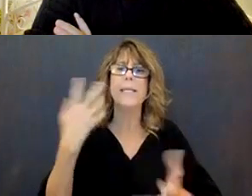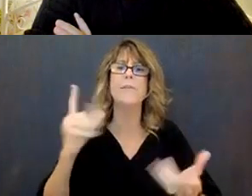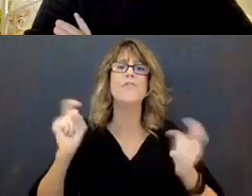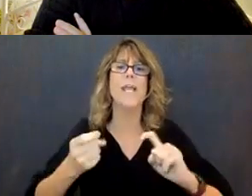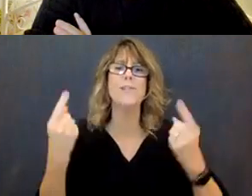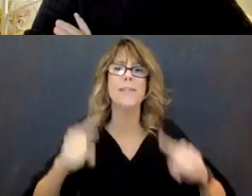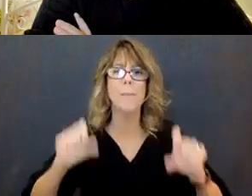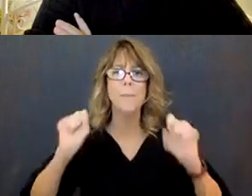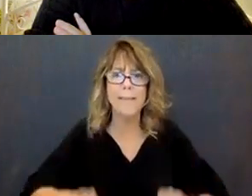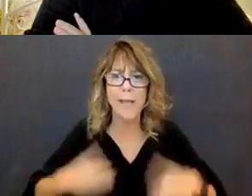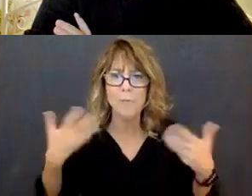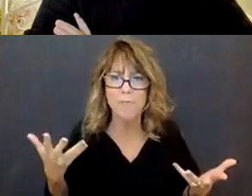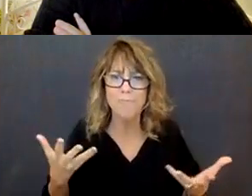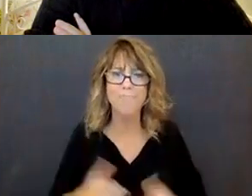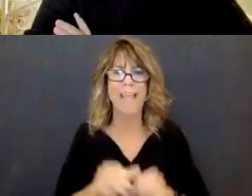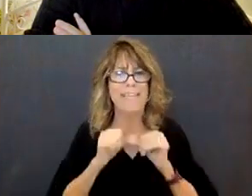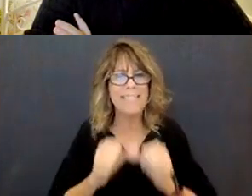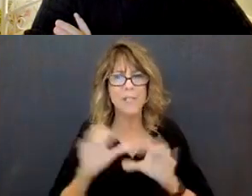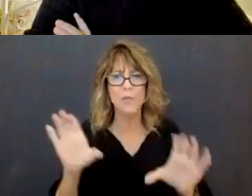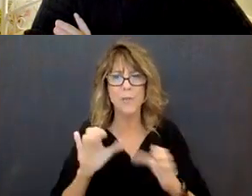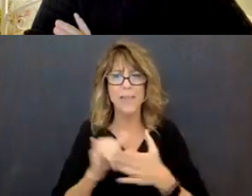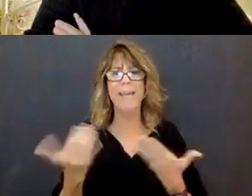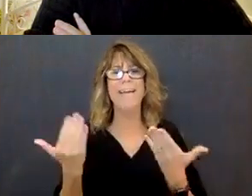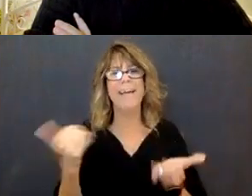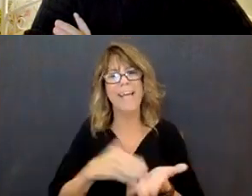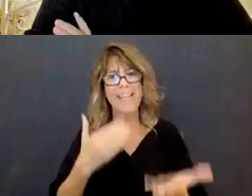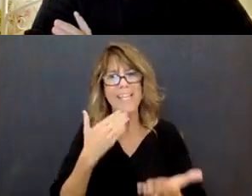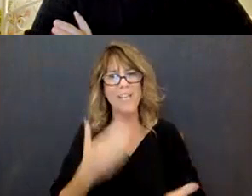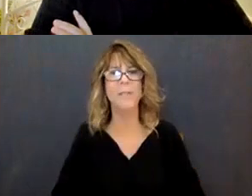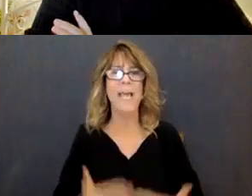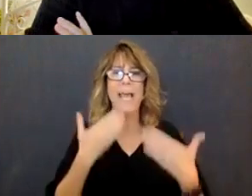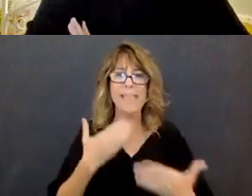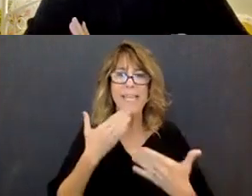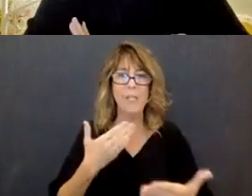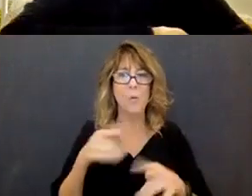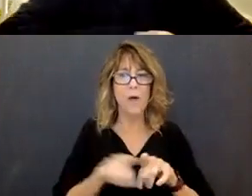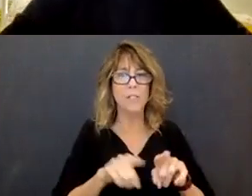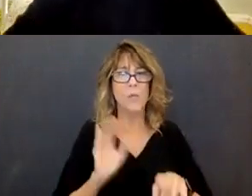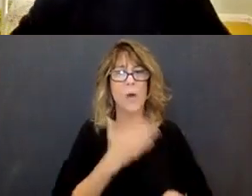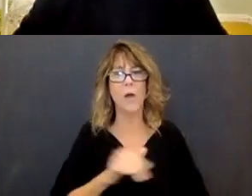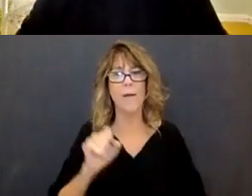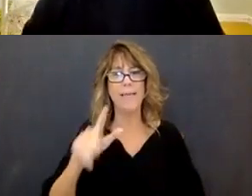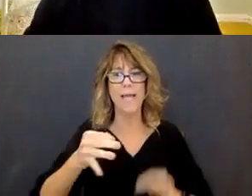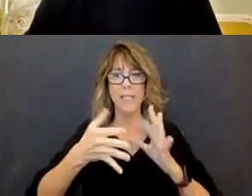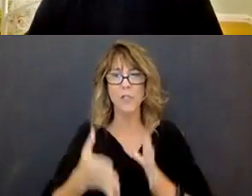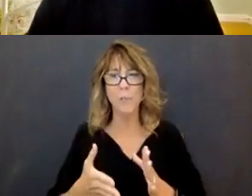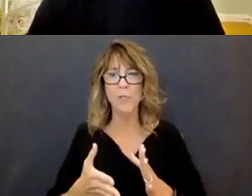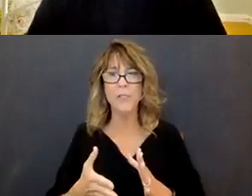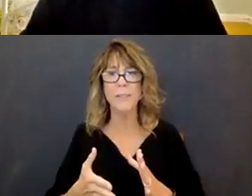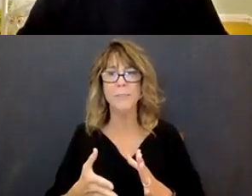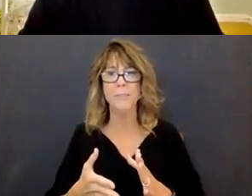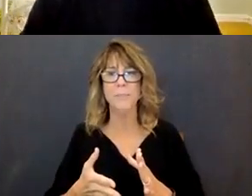be made and keep going with this. So again, thank you. And thank you to our ASL interpreters,